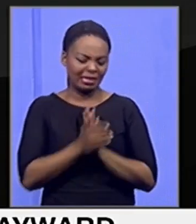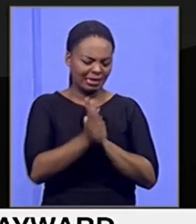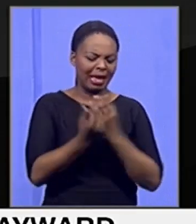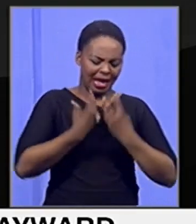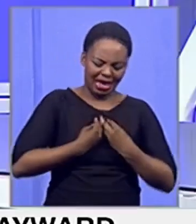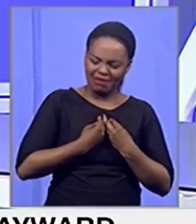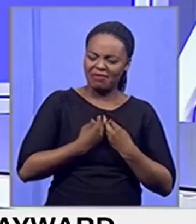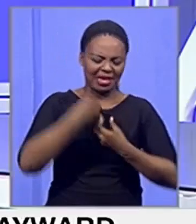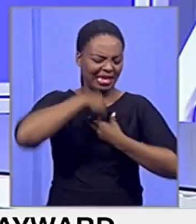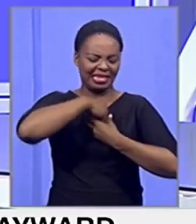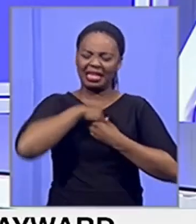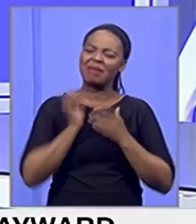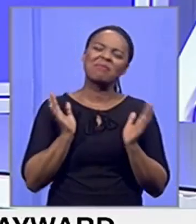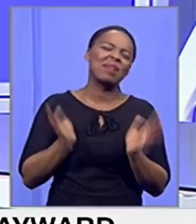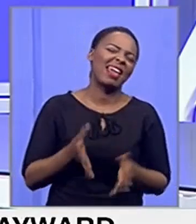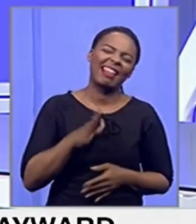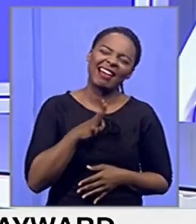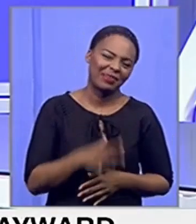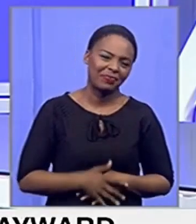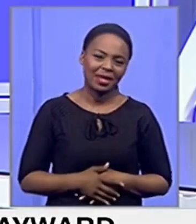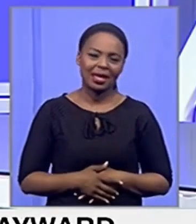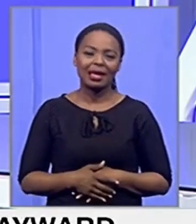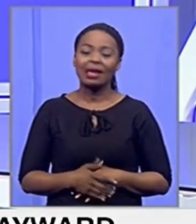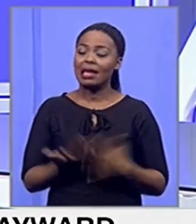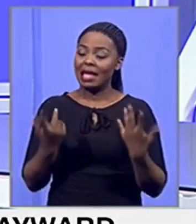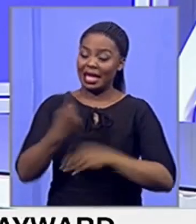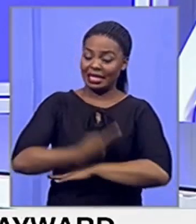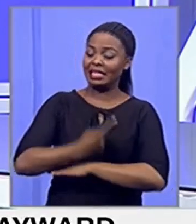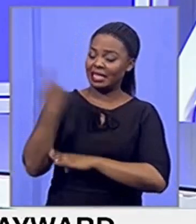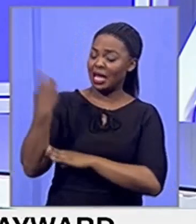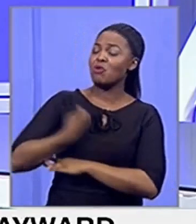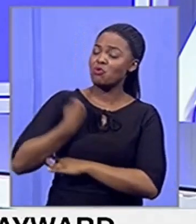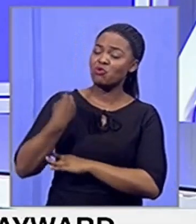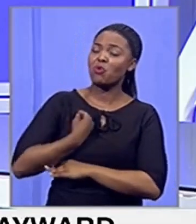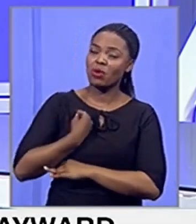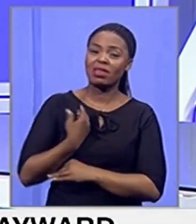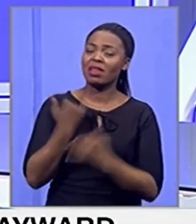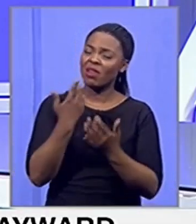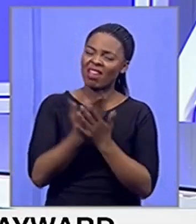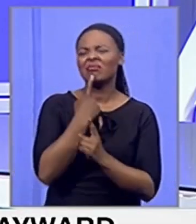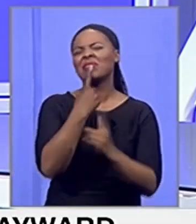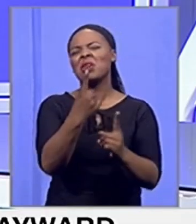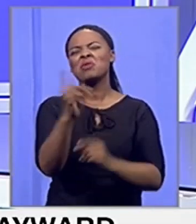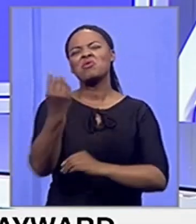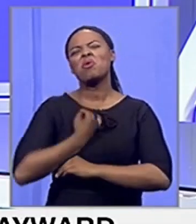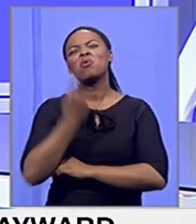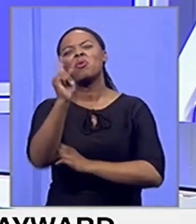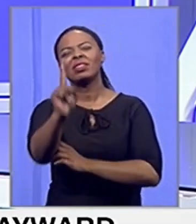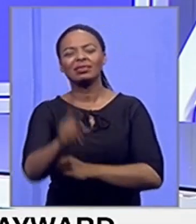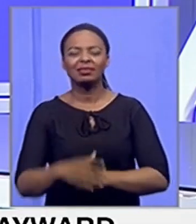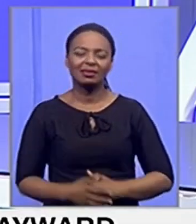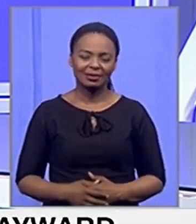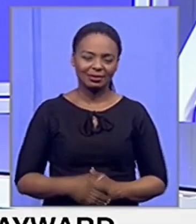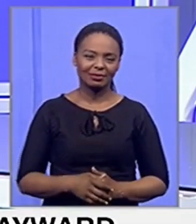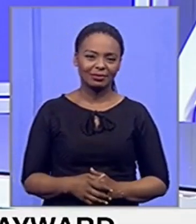Ntate Moholo ha re phethela bitsong la nako ke tsatsi la batjha ka jeno e ka ba molaetsa wa hao ho batjha ba ka jeno ke ofe?